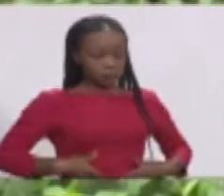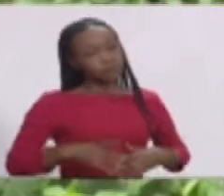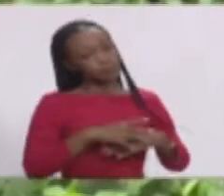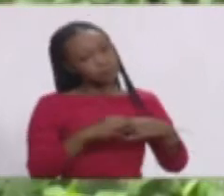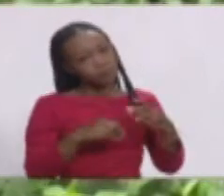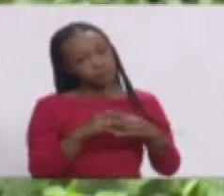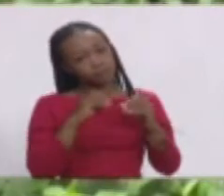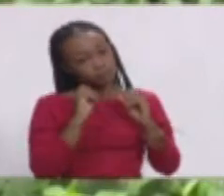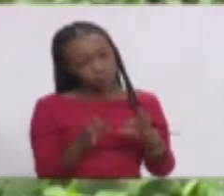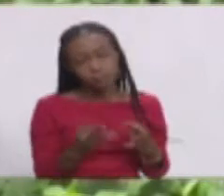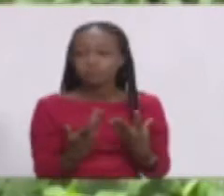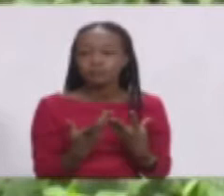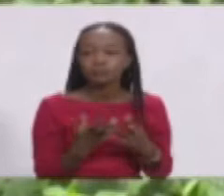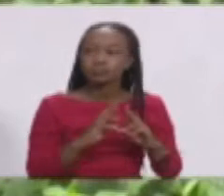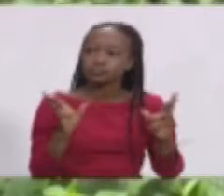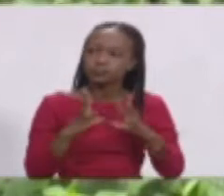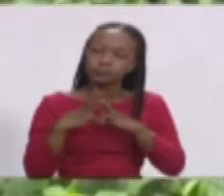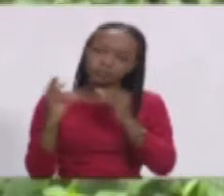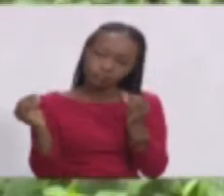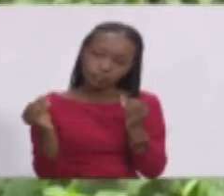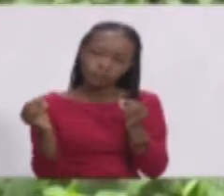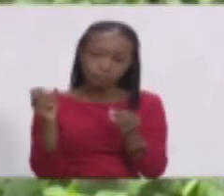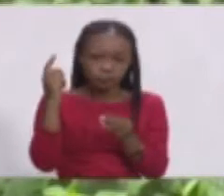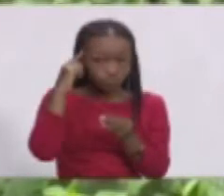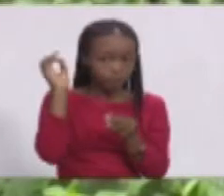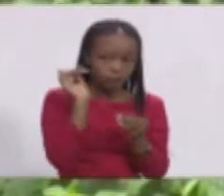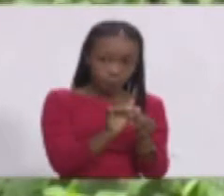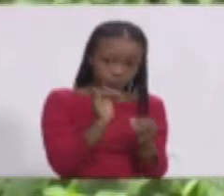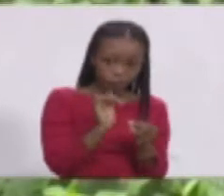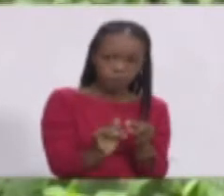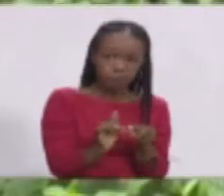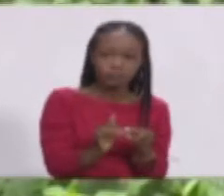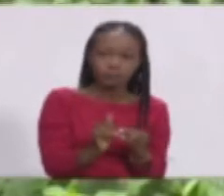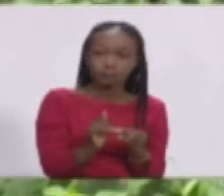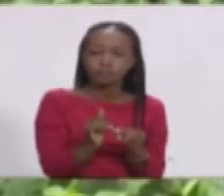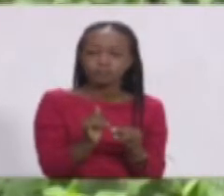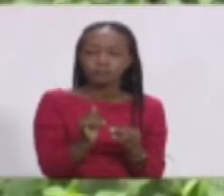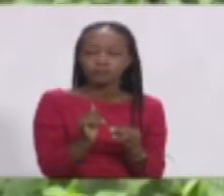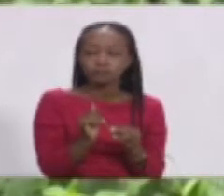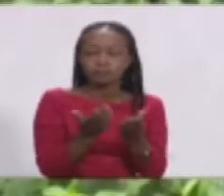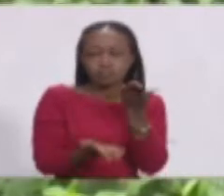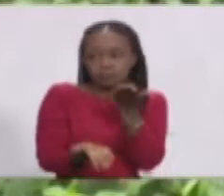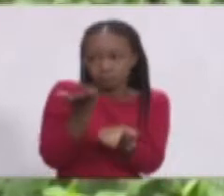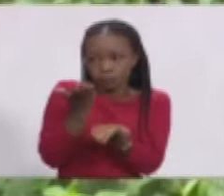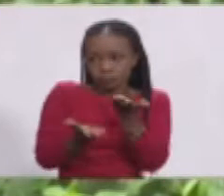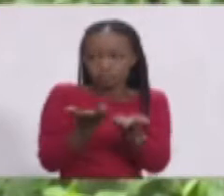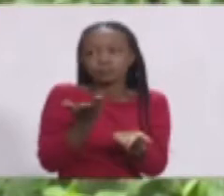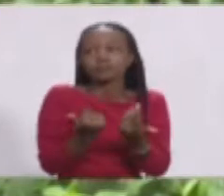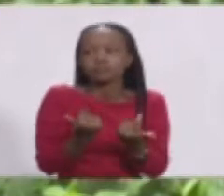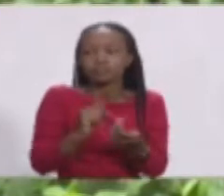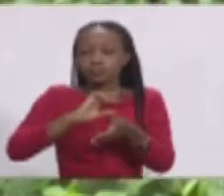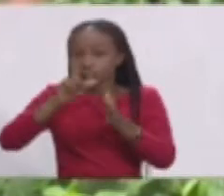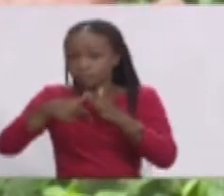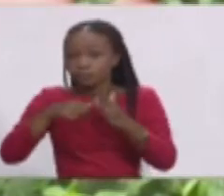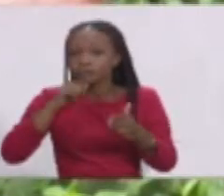wherever, they are ready to go in and help that person. So I think that is probably going need to get better. I don't know